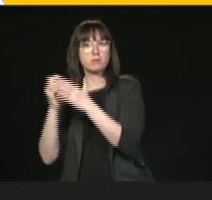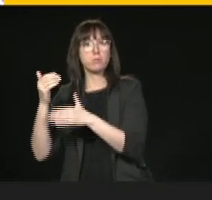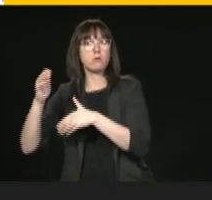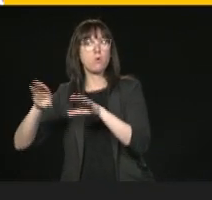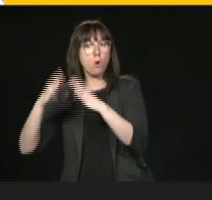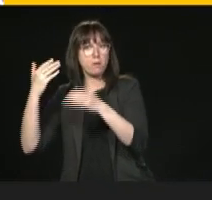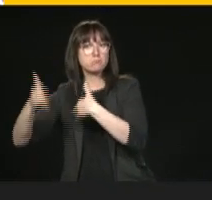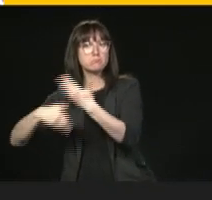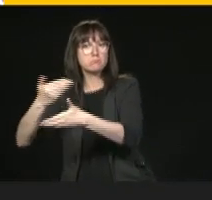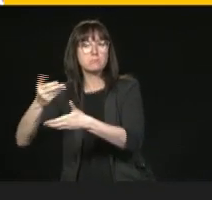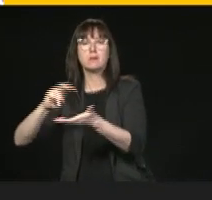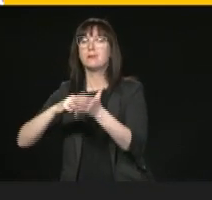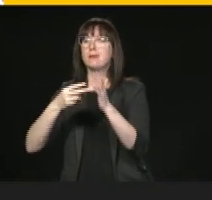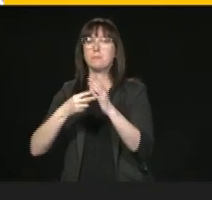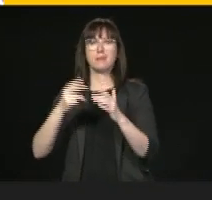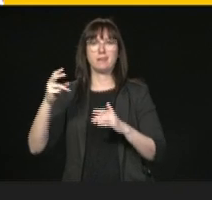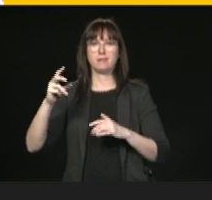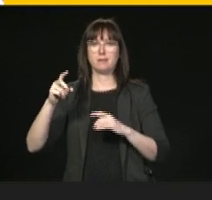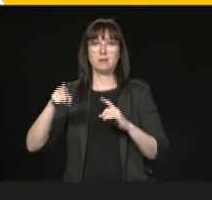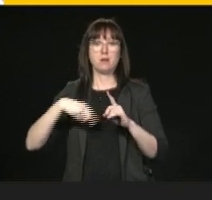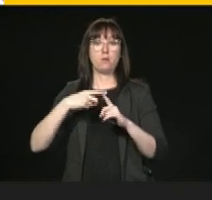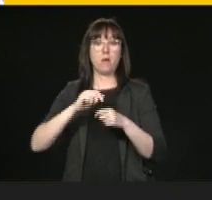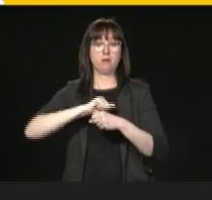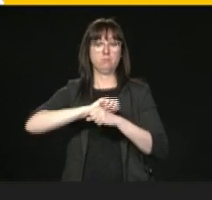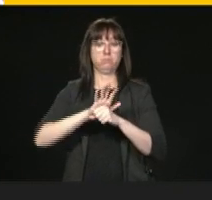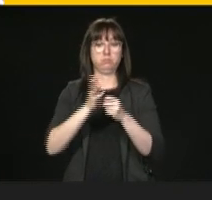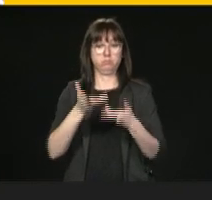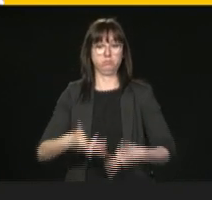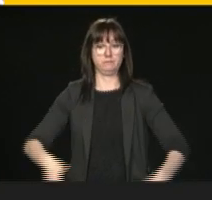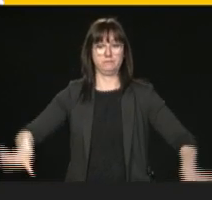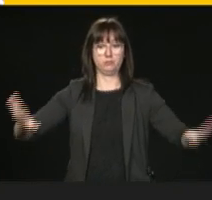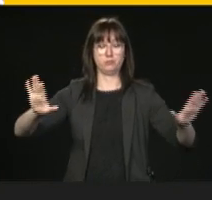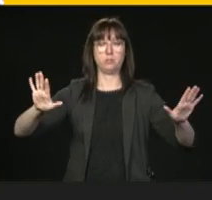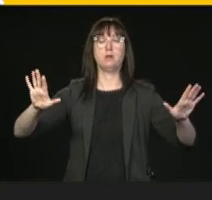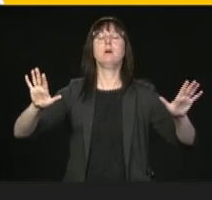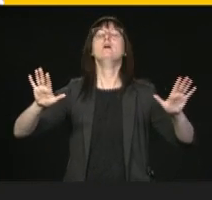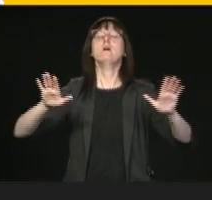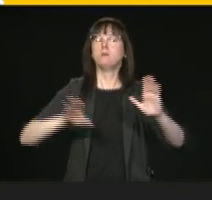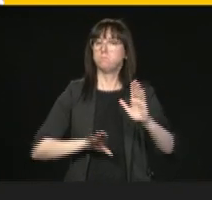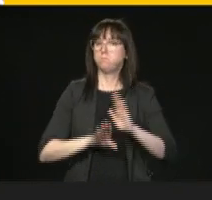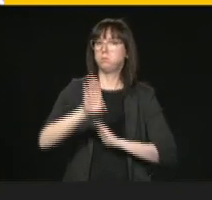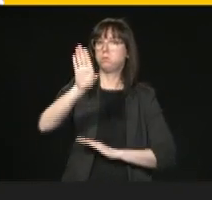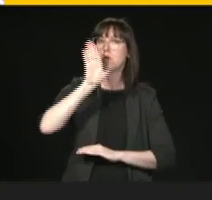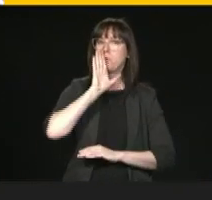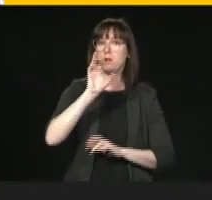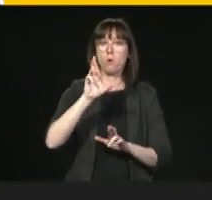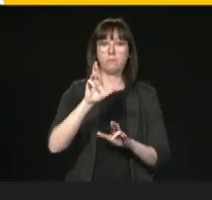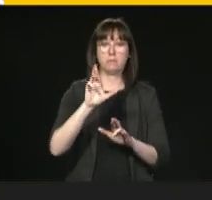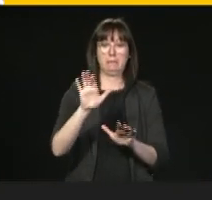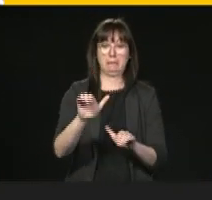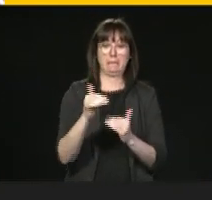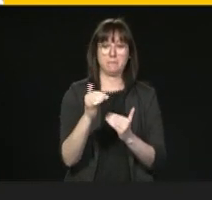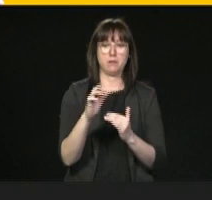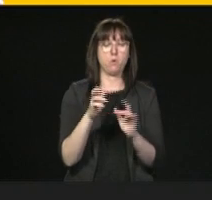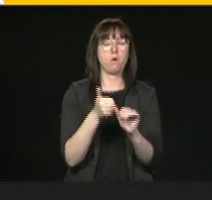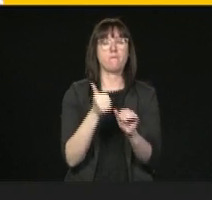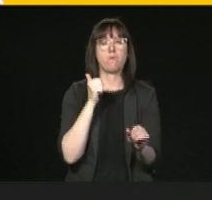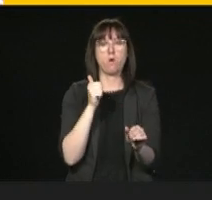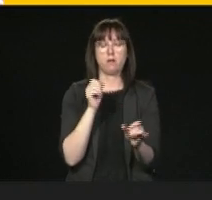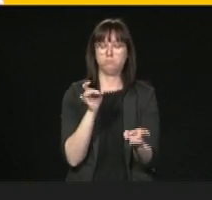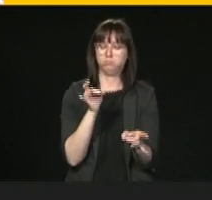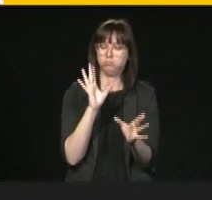were. We will have limited or possibly avoided permanent damage to the economy. That's what that's all